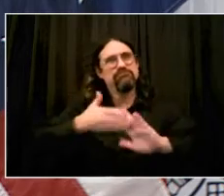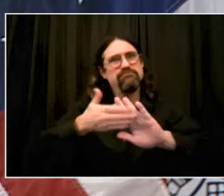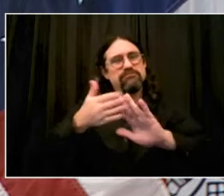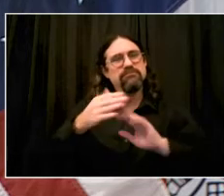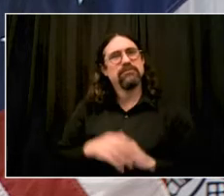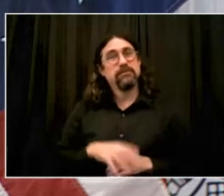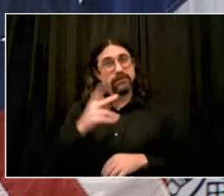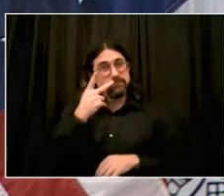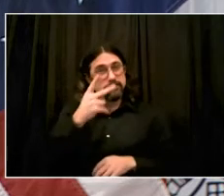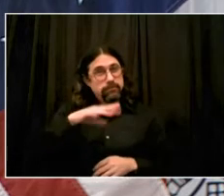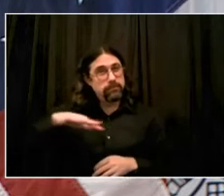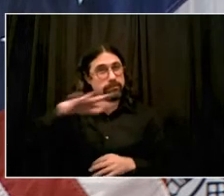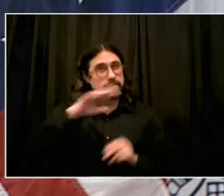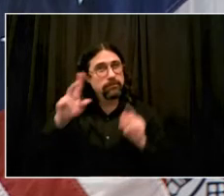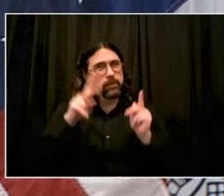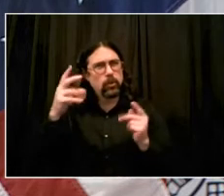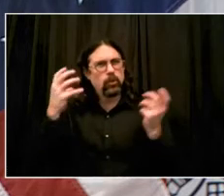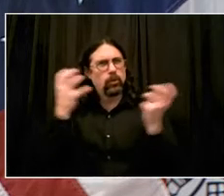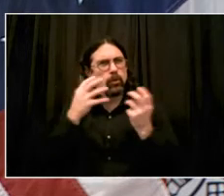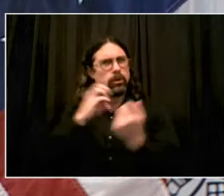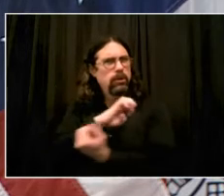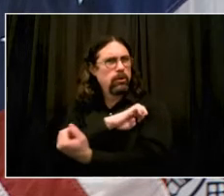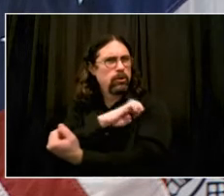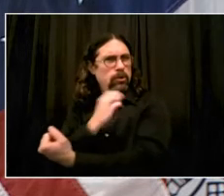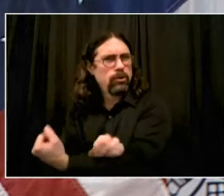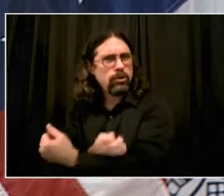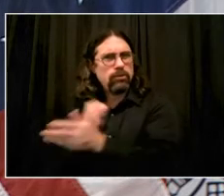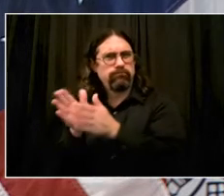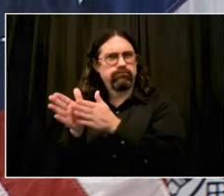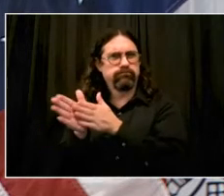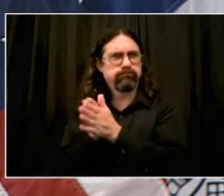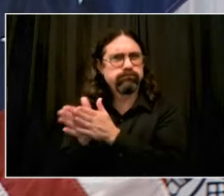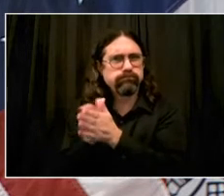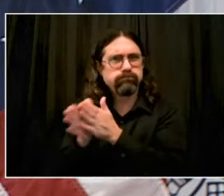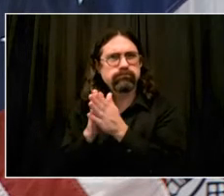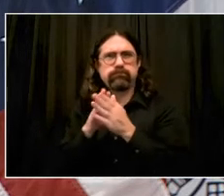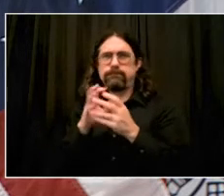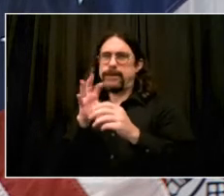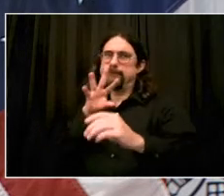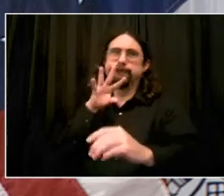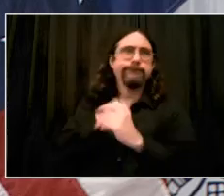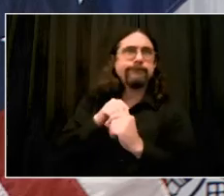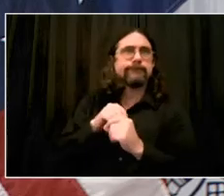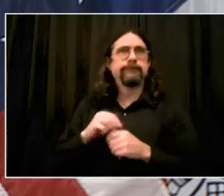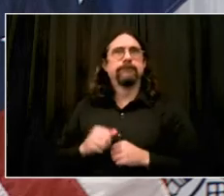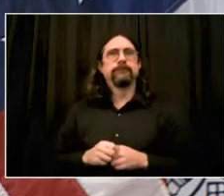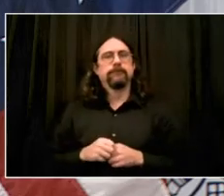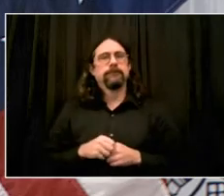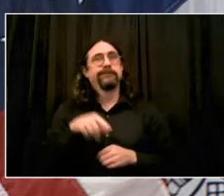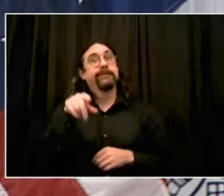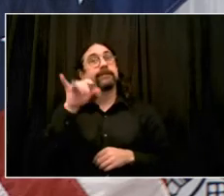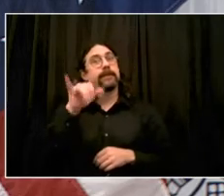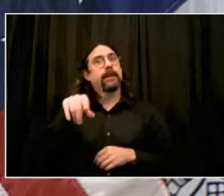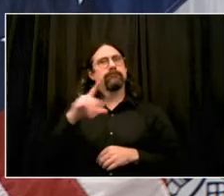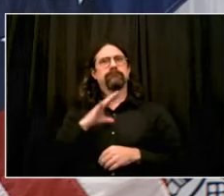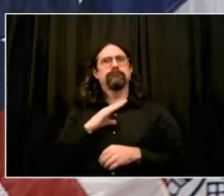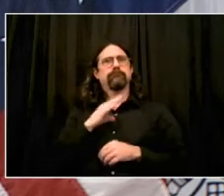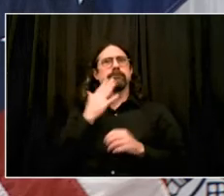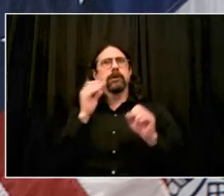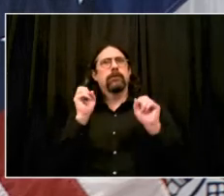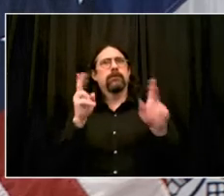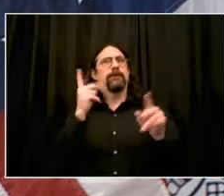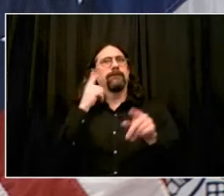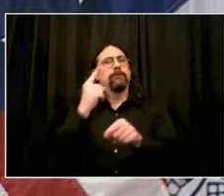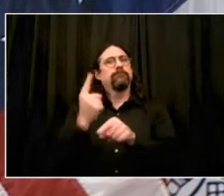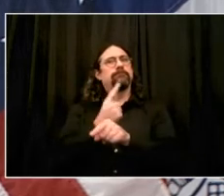good things happen for working people. Now, someone who's been working on this literally his lifetime, this is a labor of love for him for sure, and